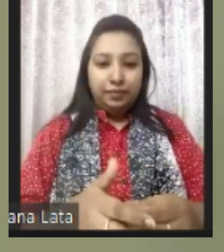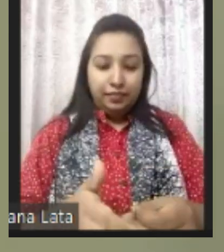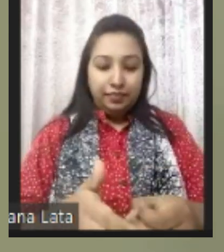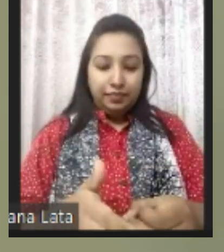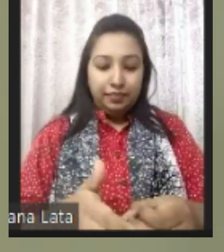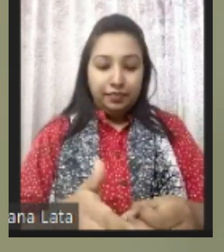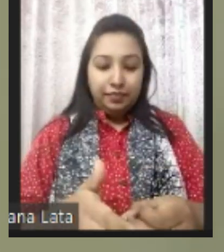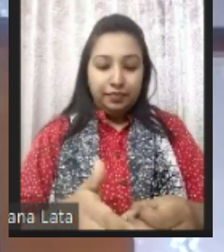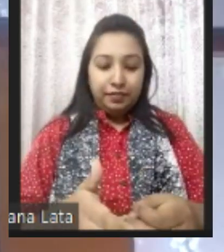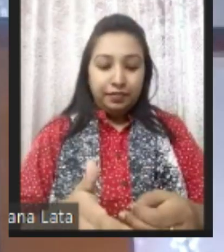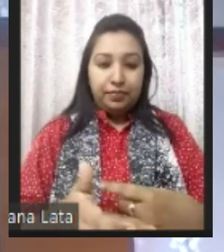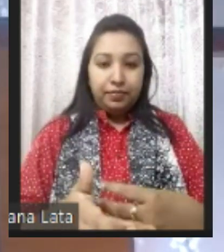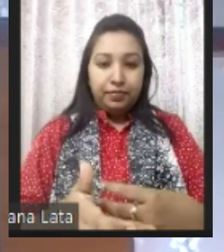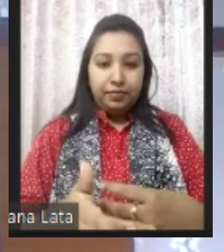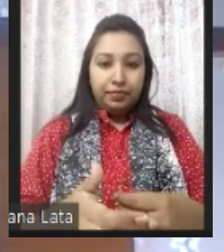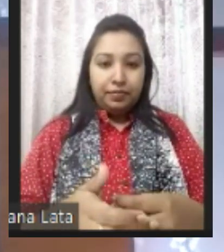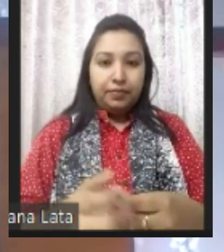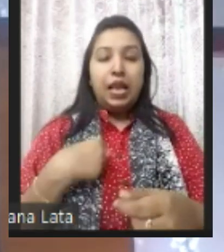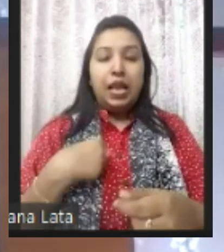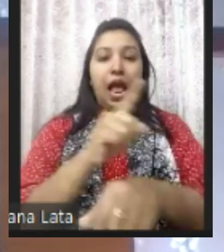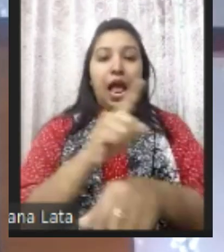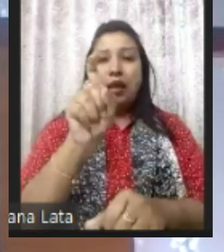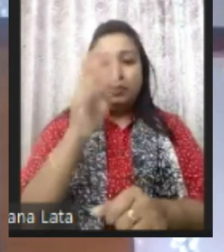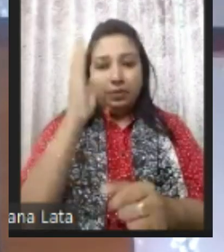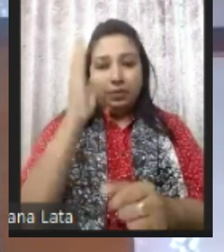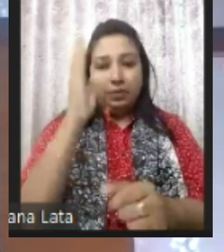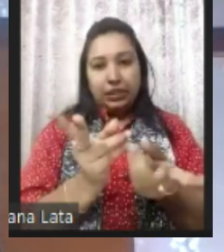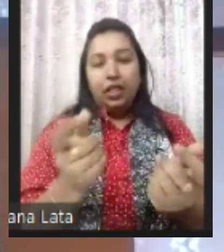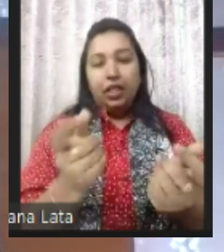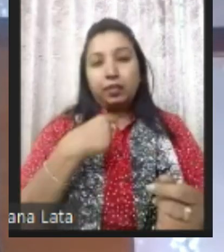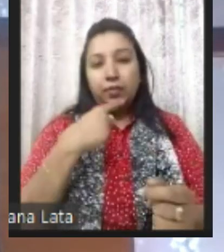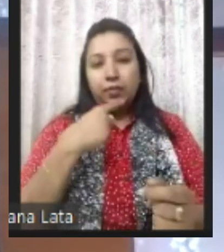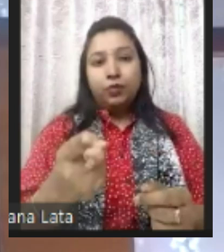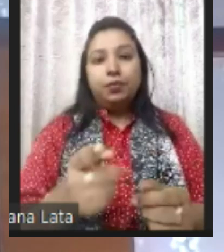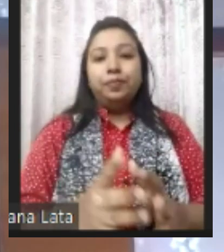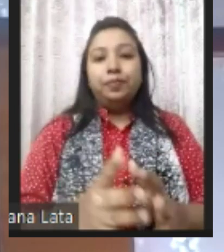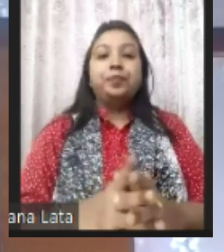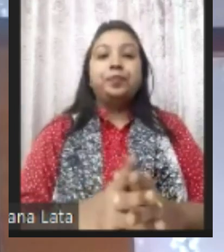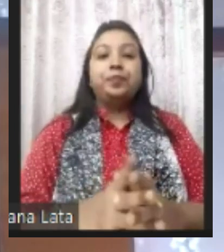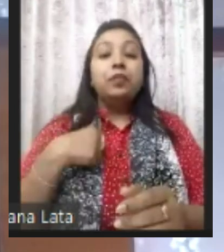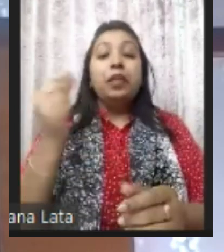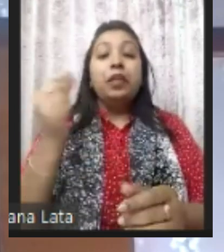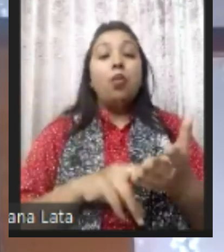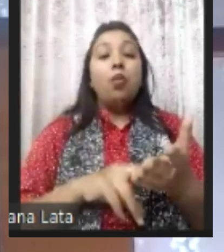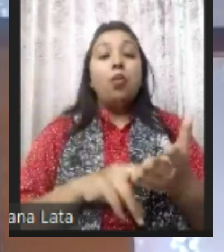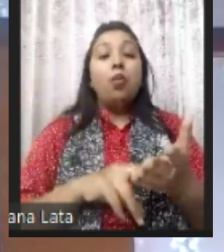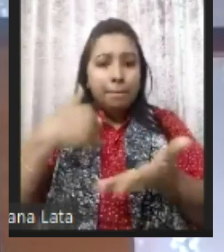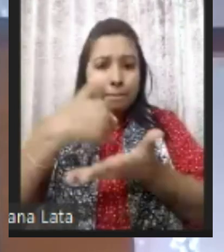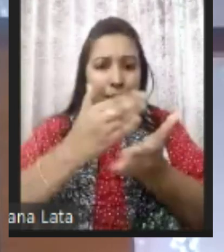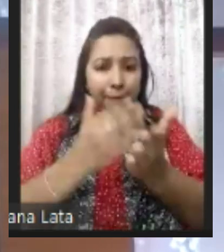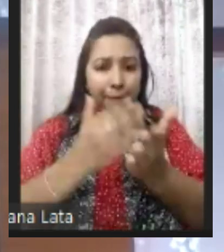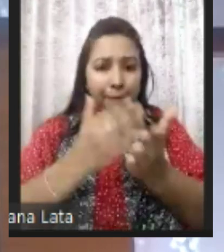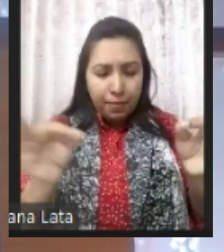you. Definitely. The UN system, we can map how our work is actually